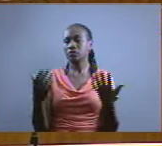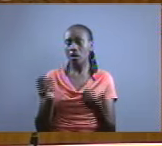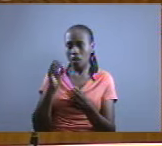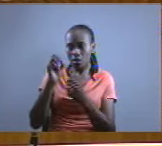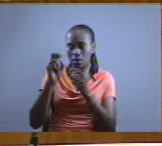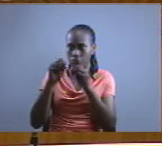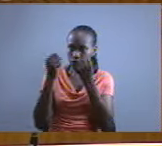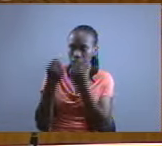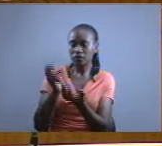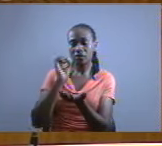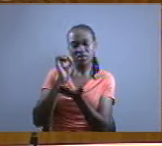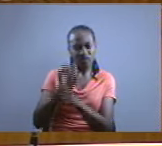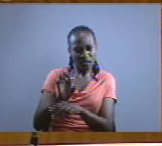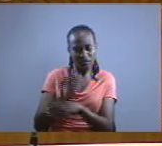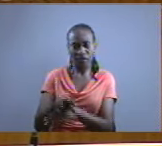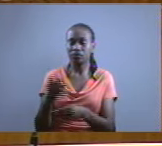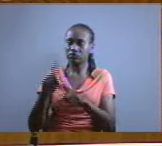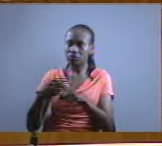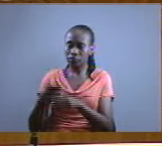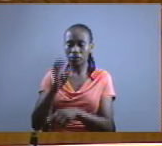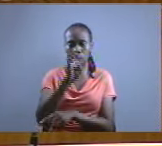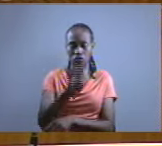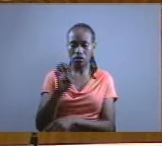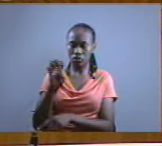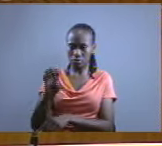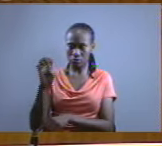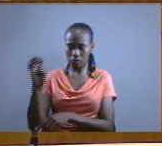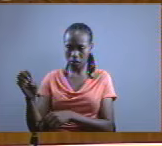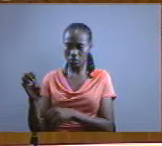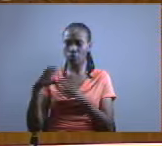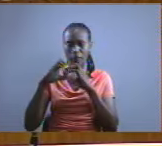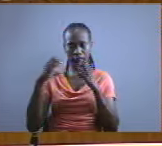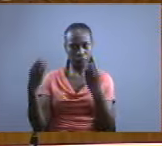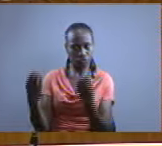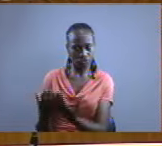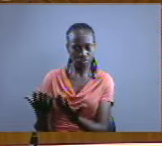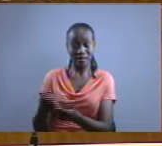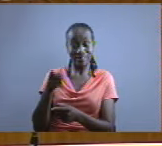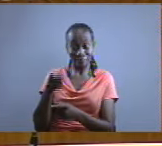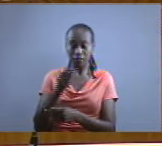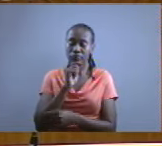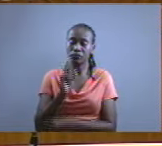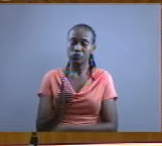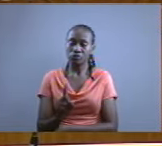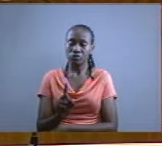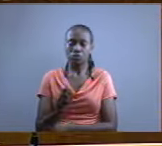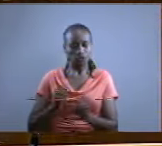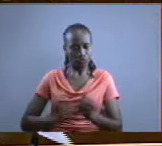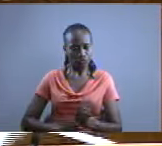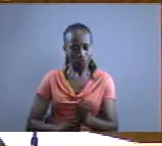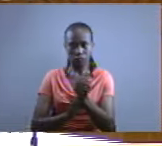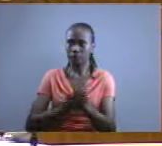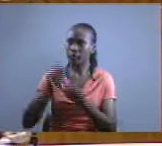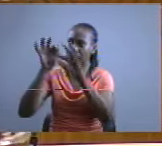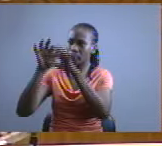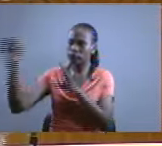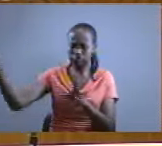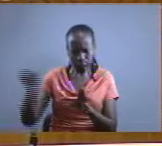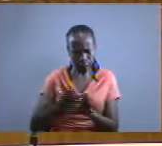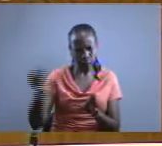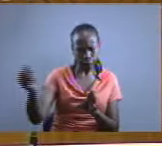coming from the EEE Commission, and this process including adopting strategies to engage the public and